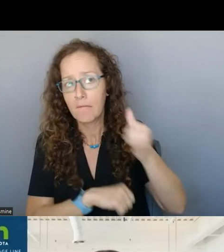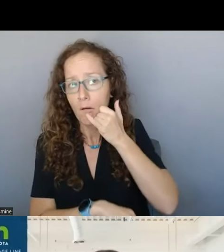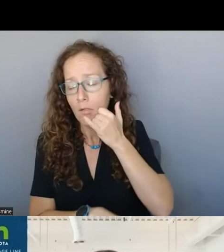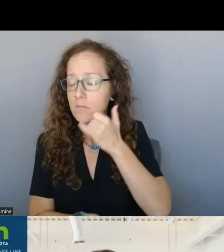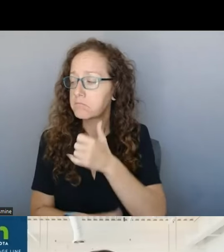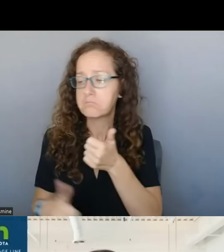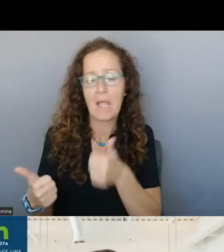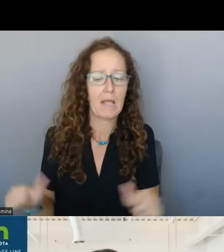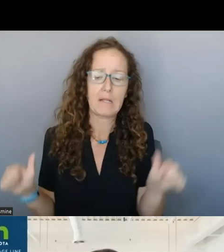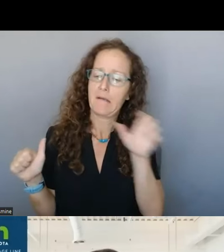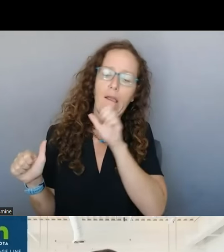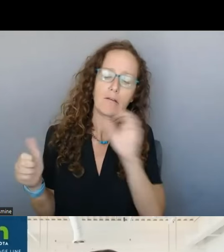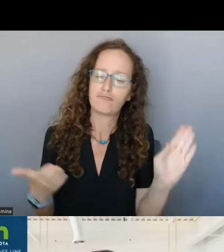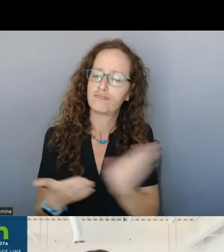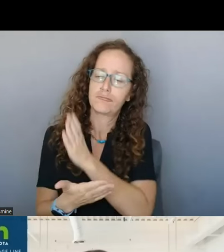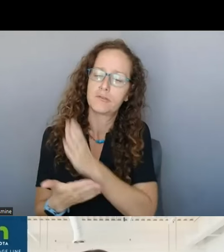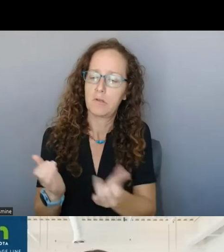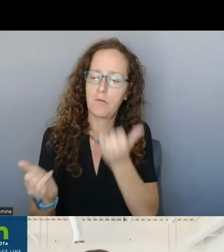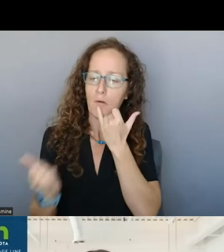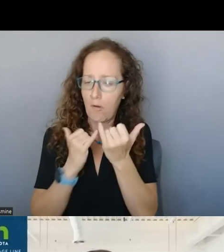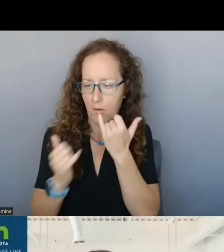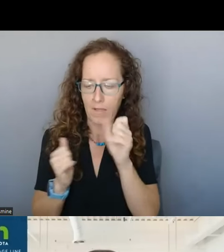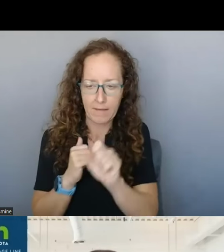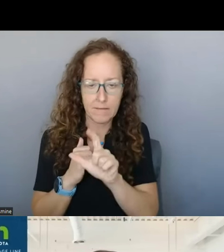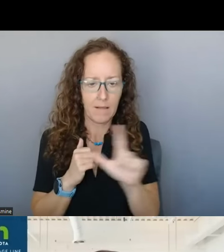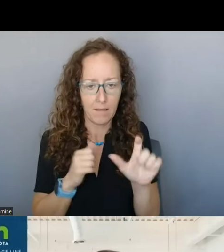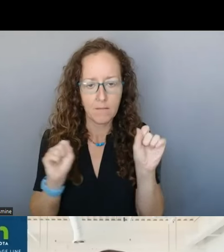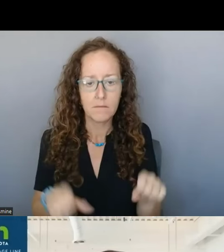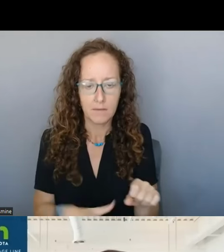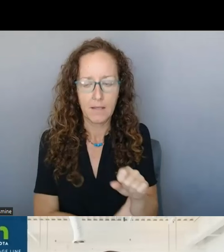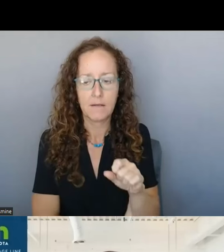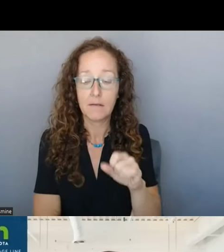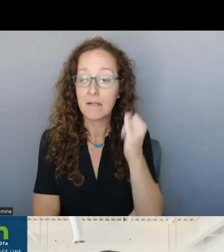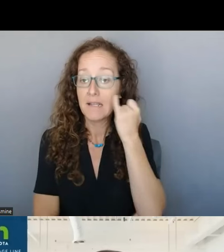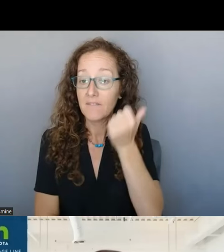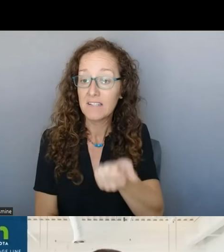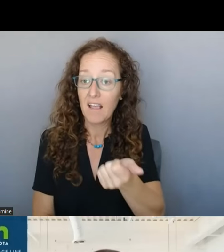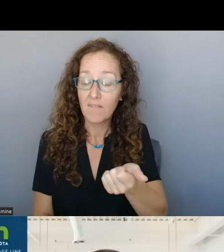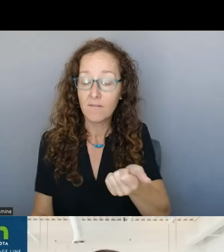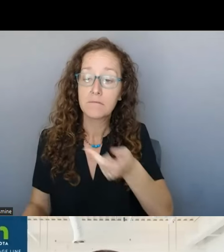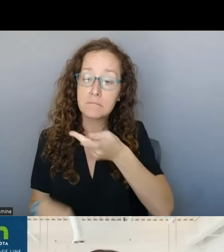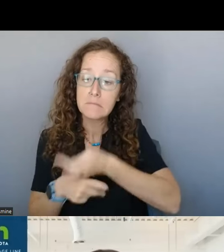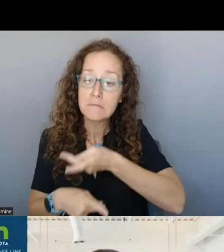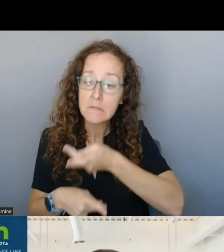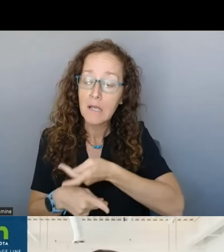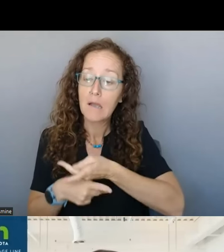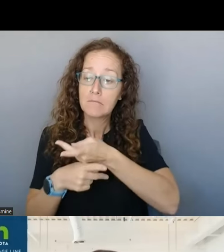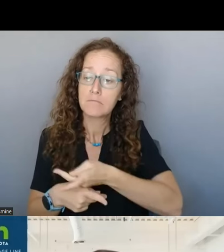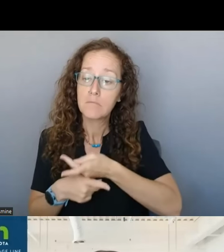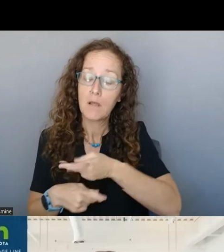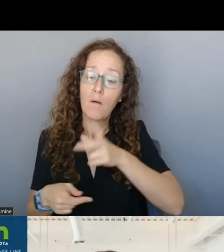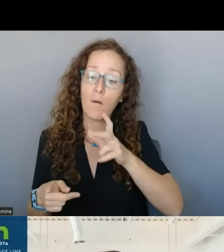Linkage Line, and if you're a caregiver caring for a loved one, you can call the Senior Linkage Line for resources and